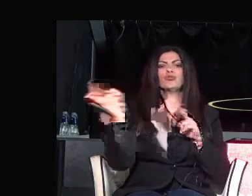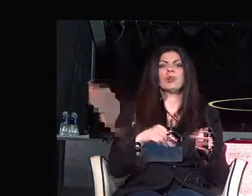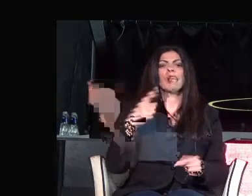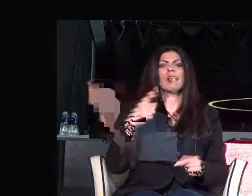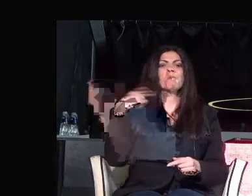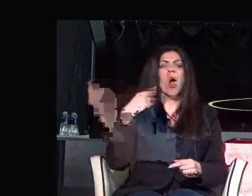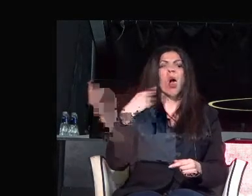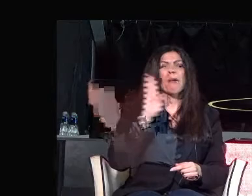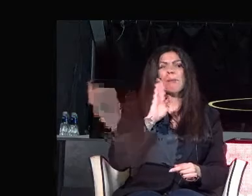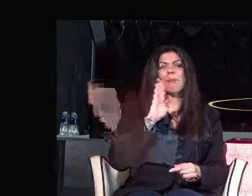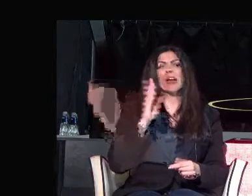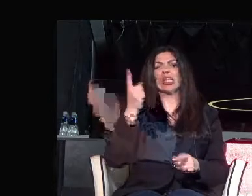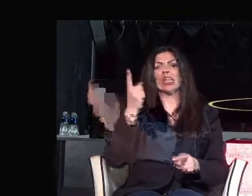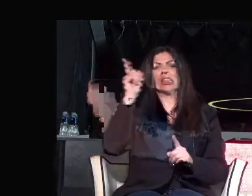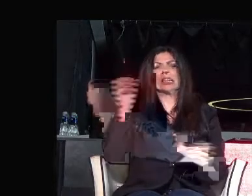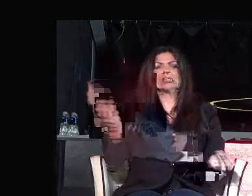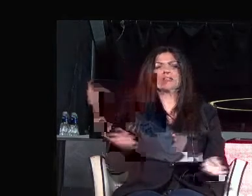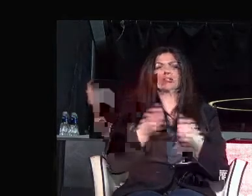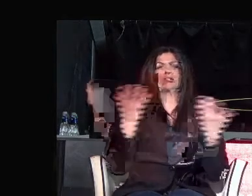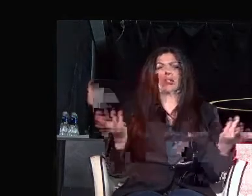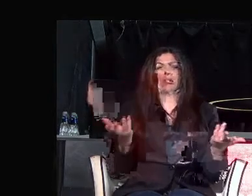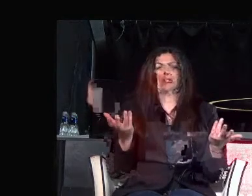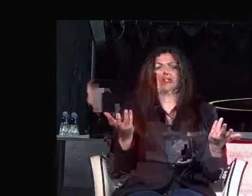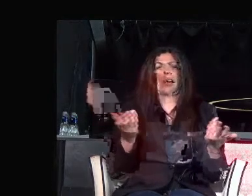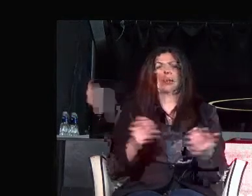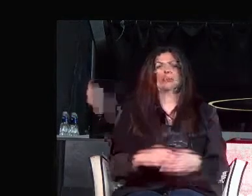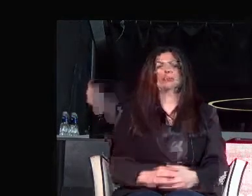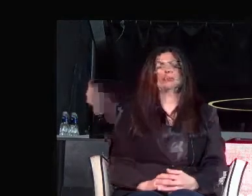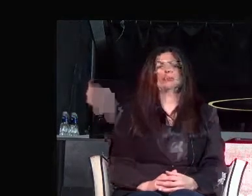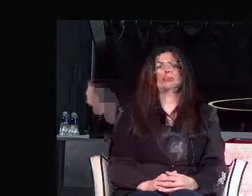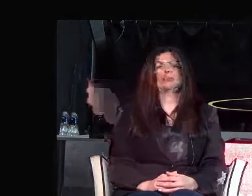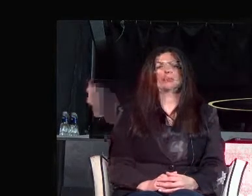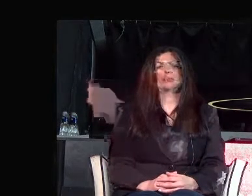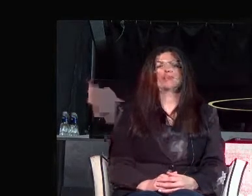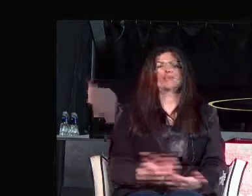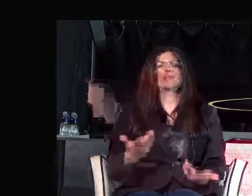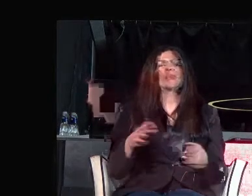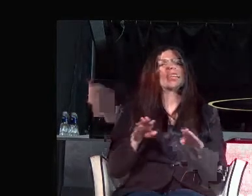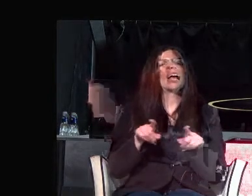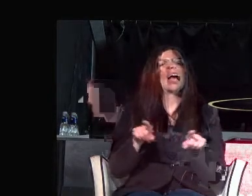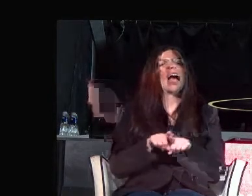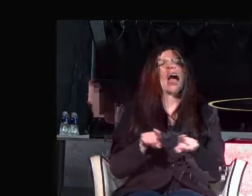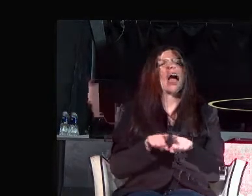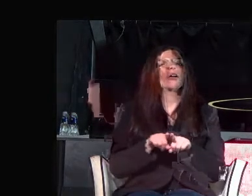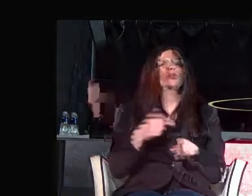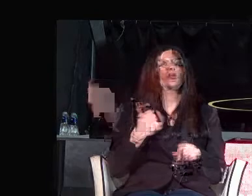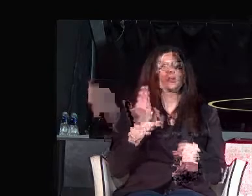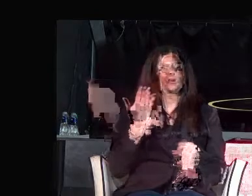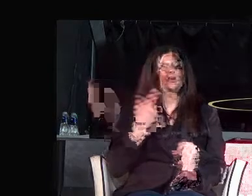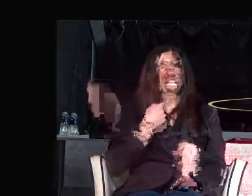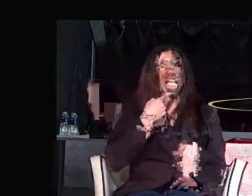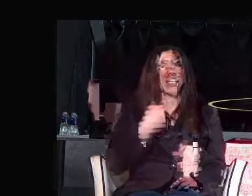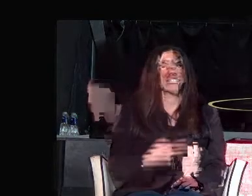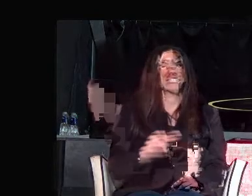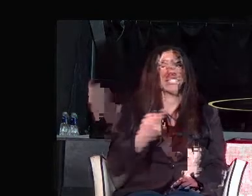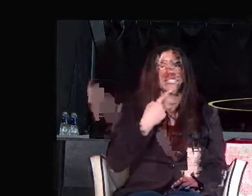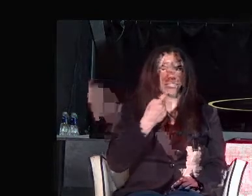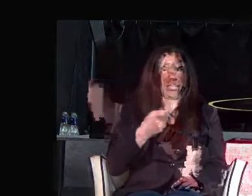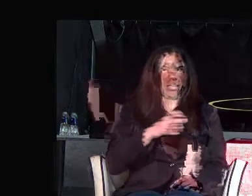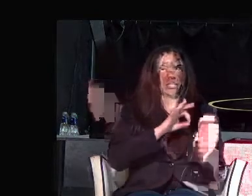And as I referred in the story before, there was a lot of people who have told me how throughout